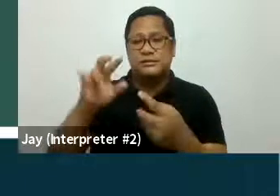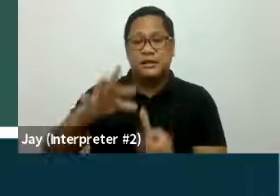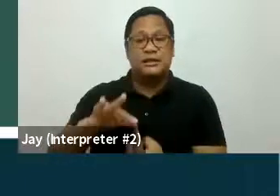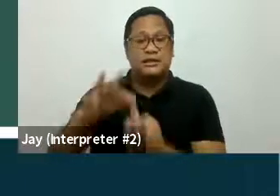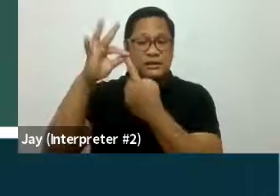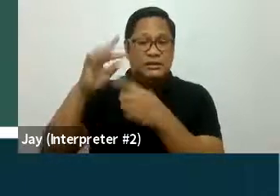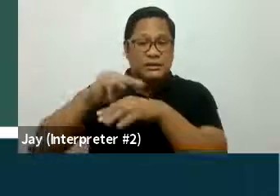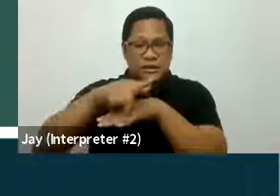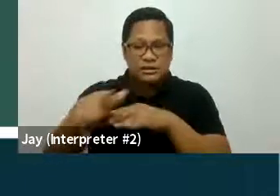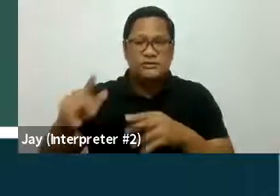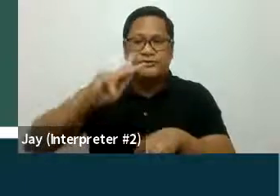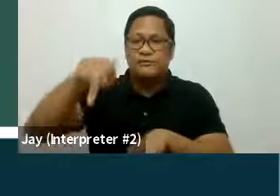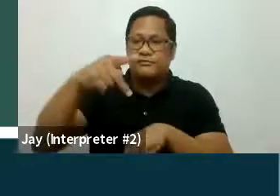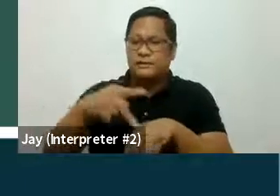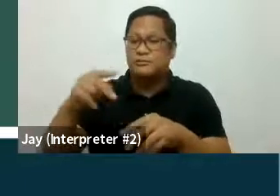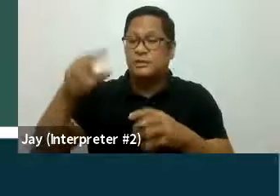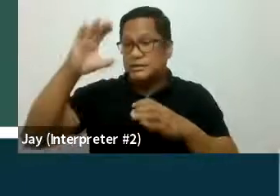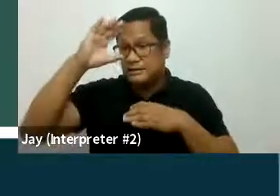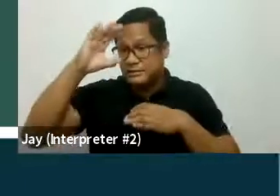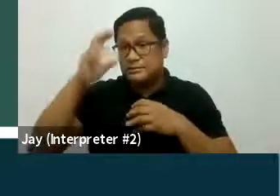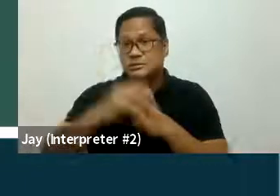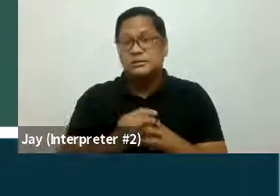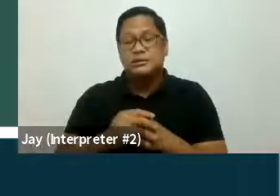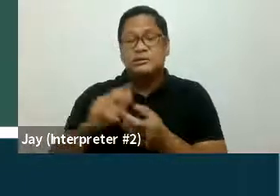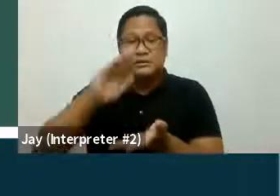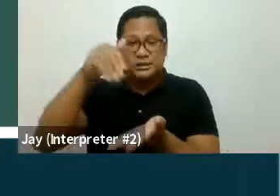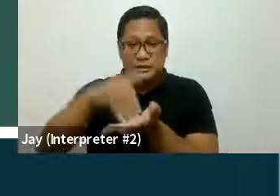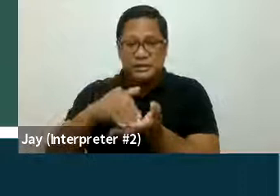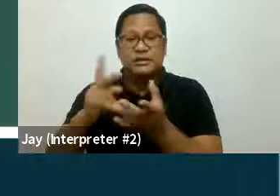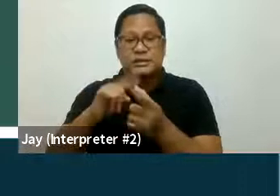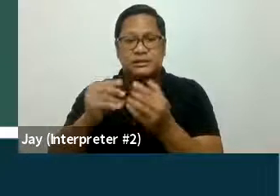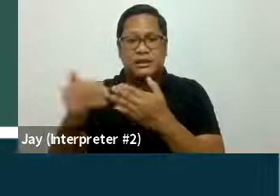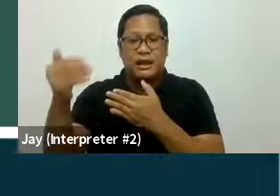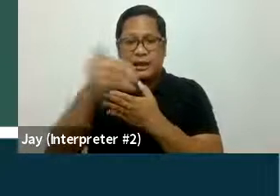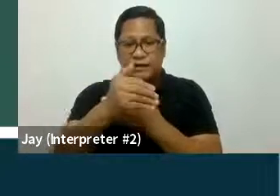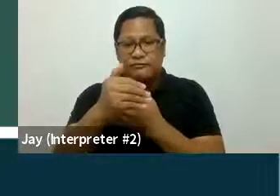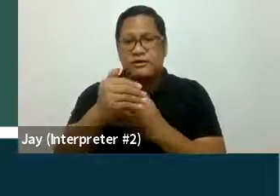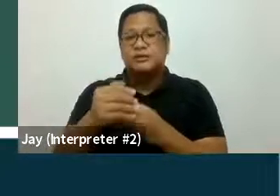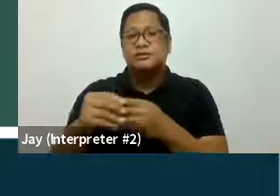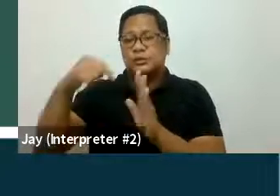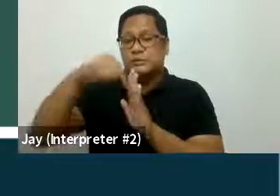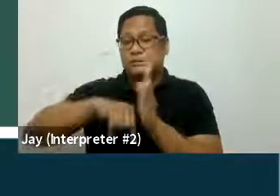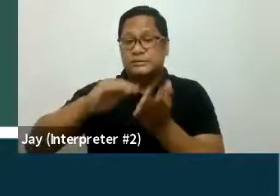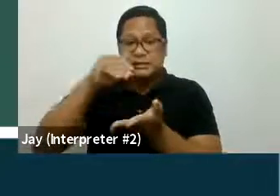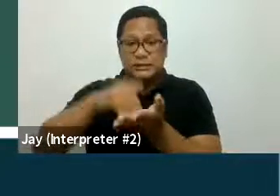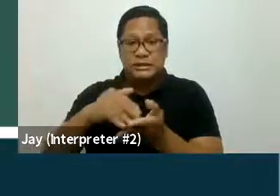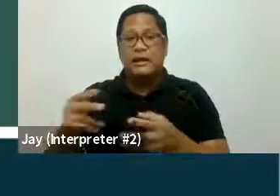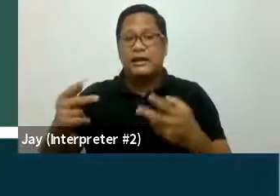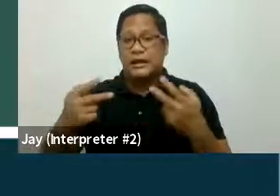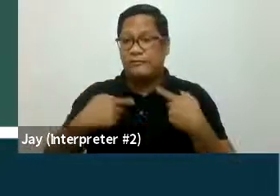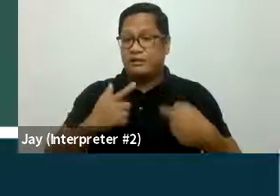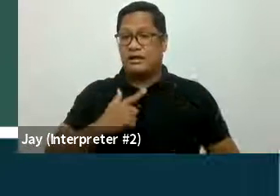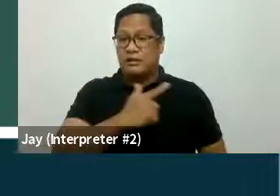is the Philippine Cancer Center. And then for the Advanced Comprehensive Cancer Centers, these are the Lung Center